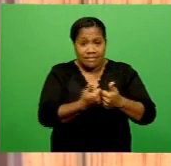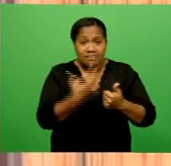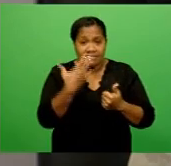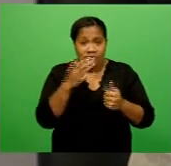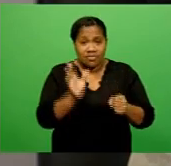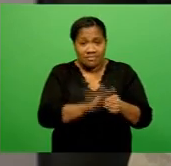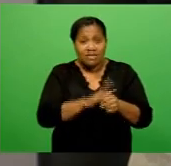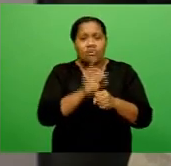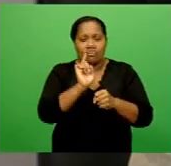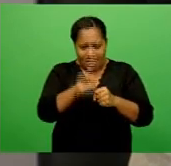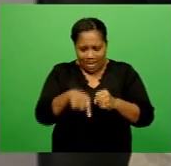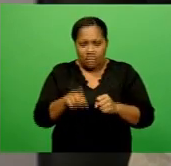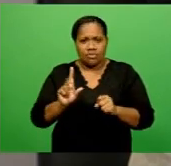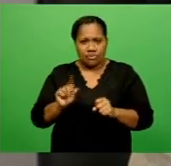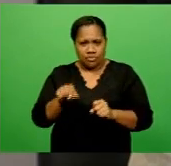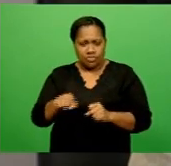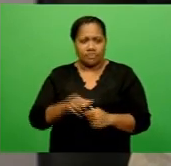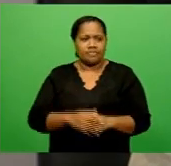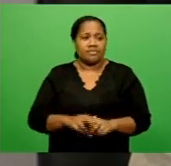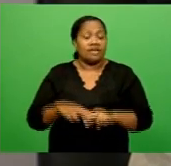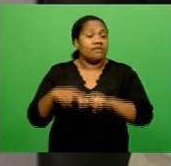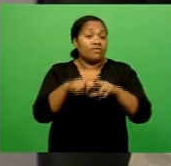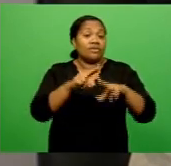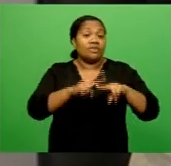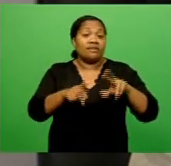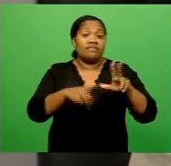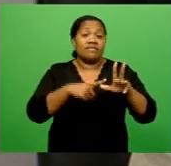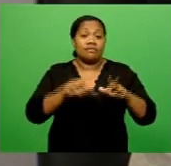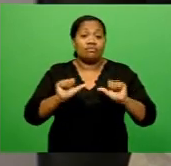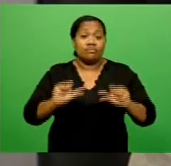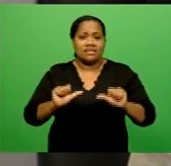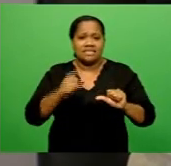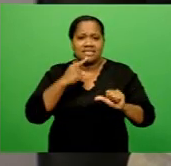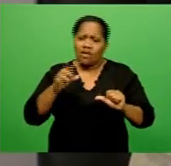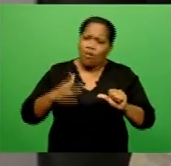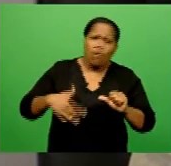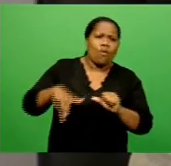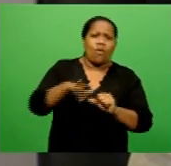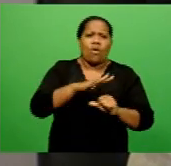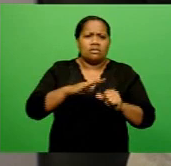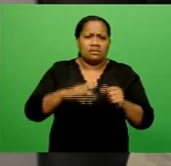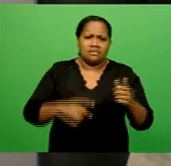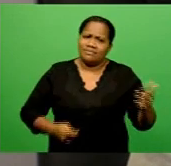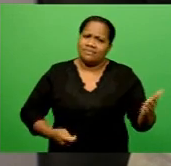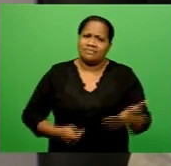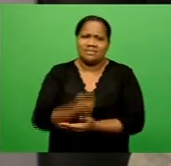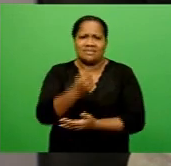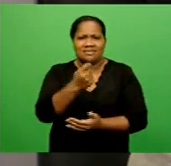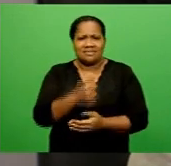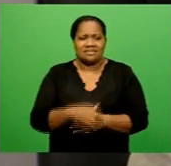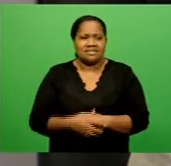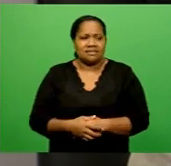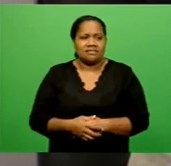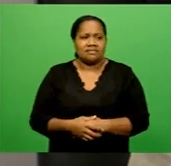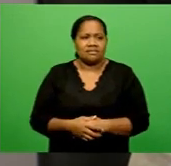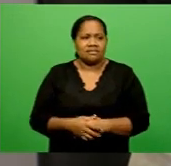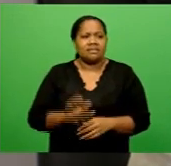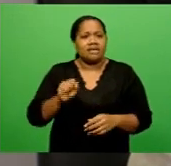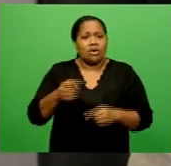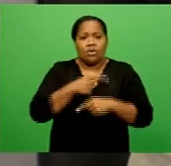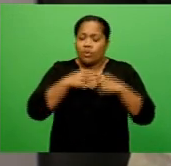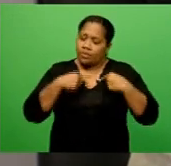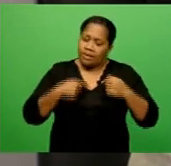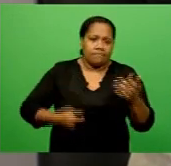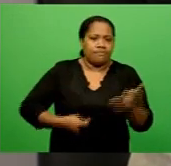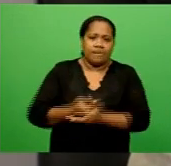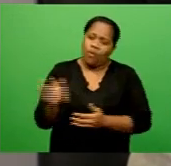and myself. The Fiji FA president maintains everyone, including Kumar, has been paid. As far as we are concerned, we paid every employee